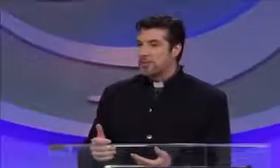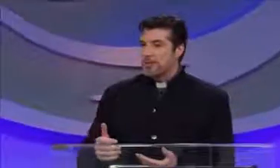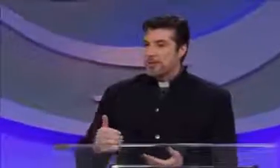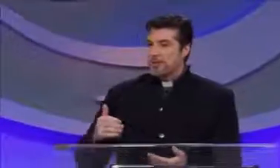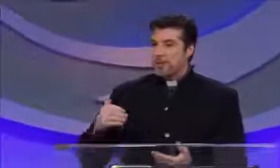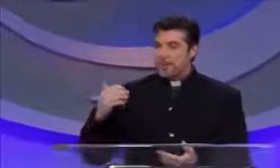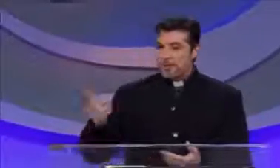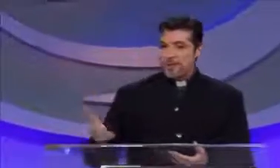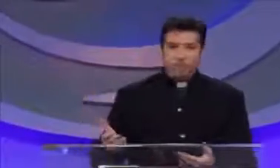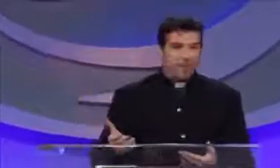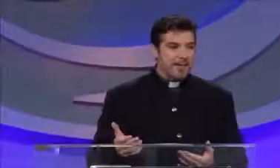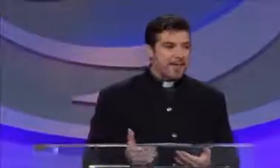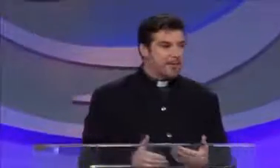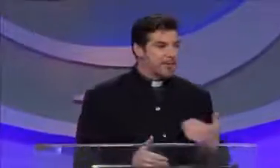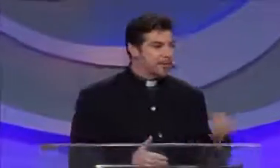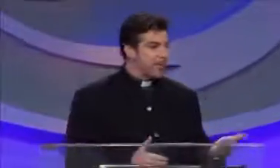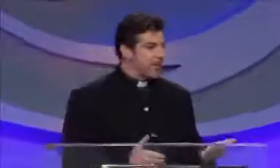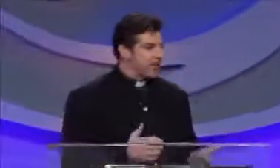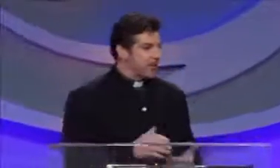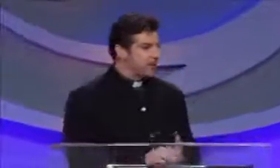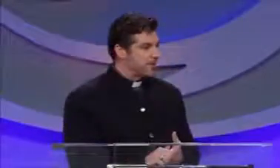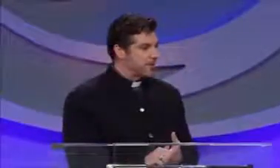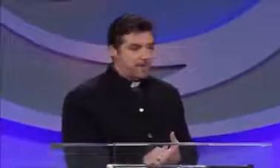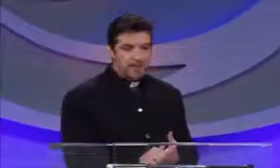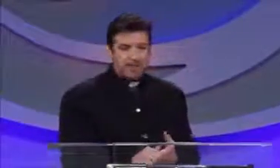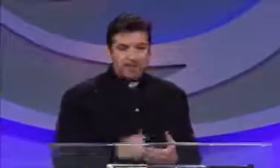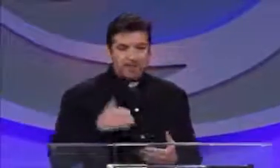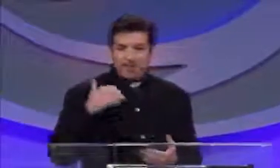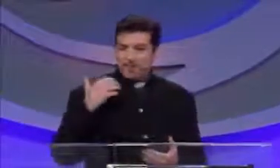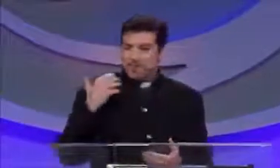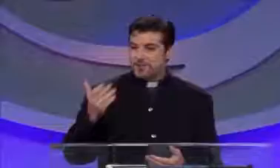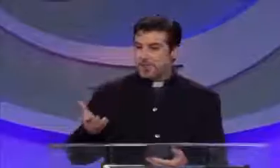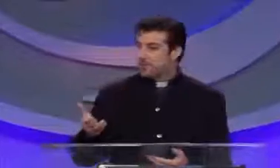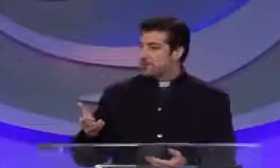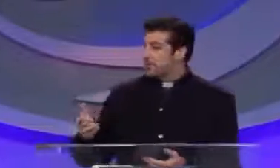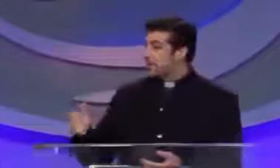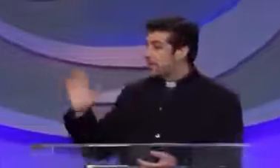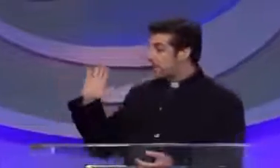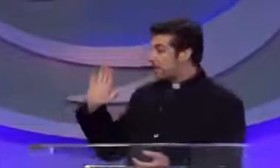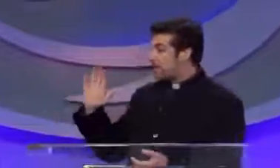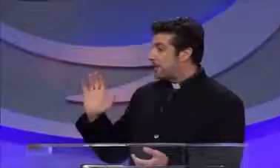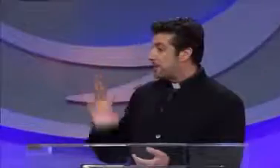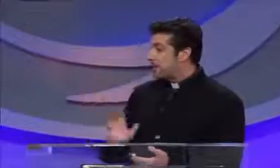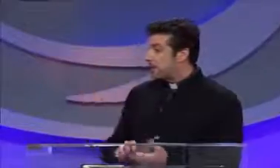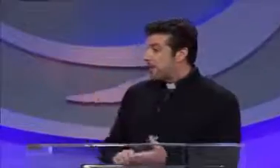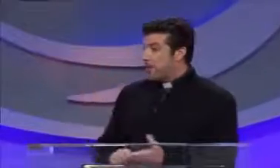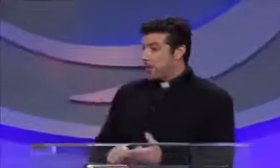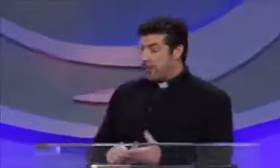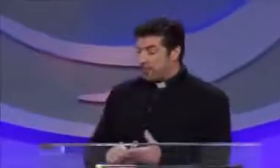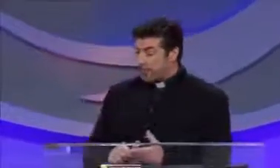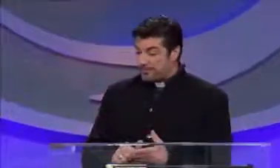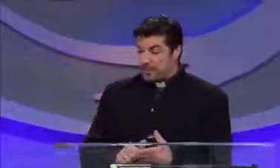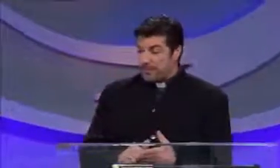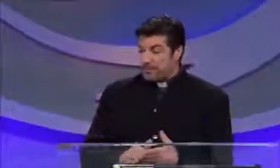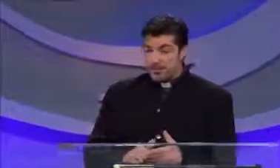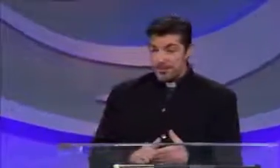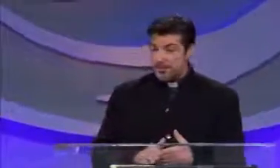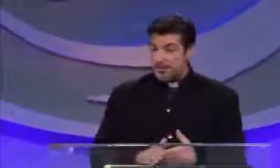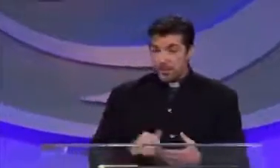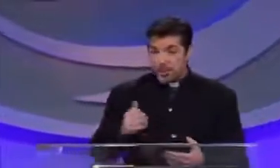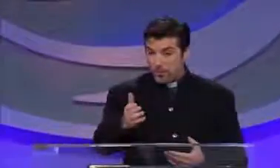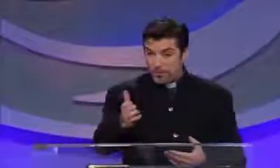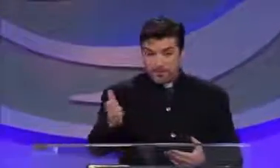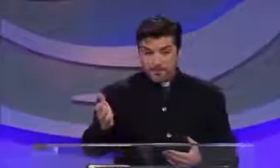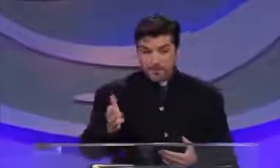us because when they would get born again, there was nowhere for them to fellowship because the evangelical churches at that time in Italy were incredibly